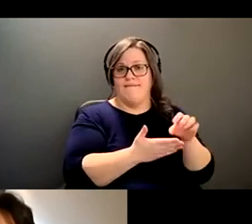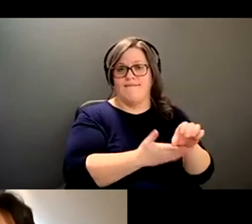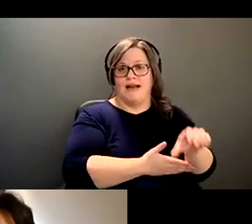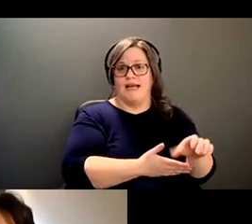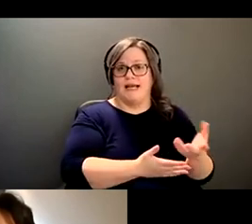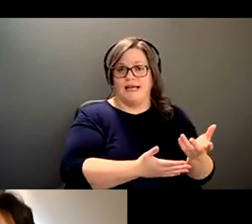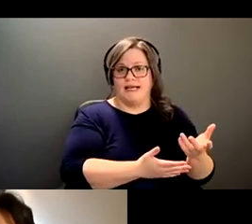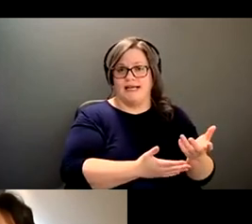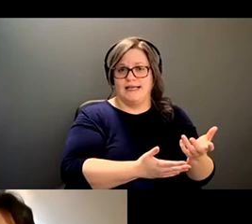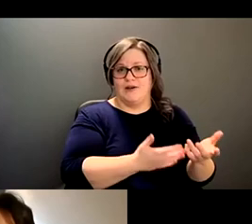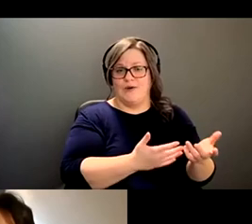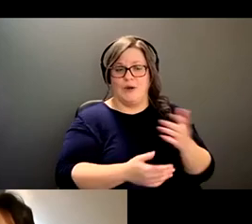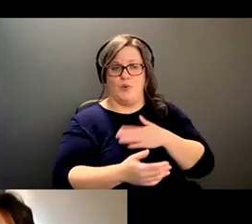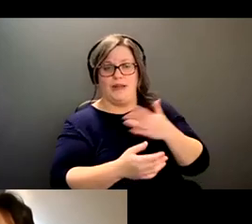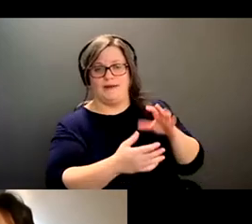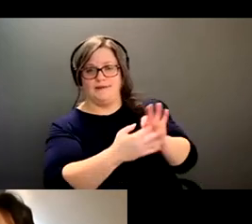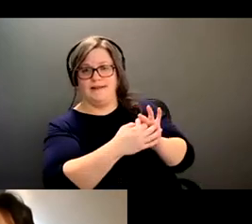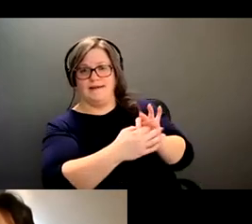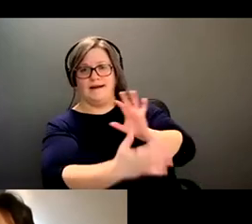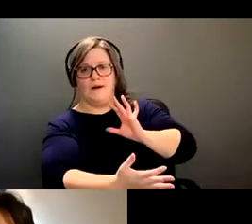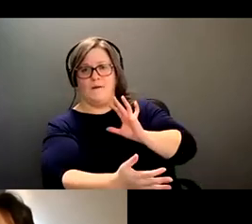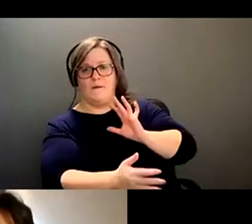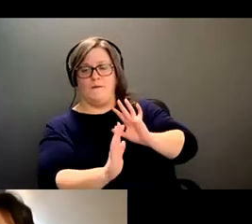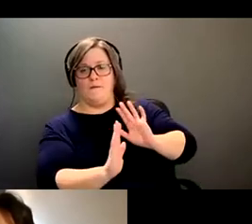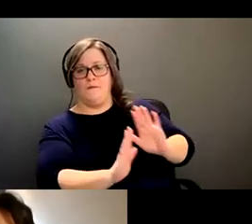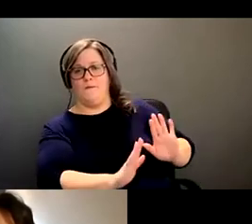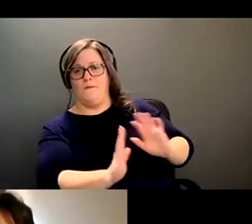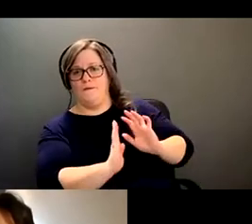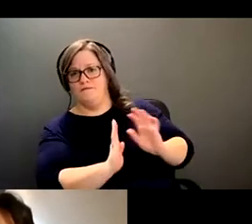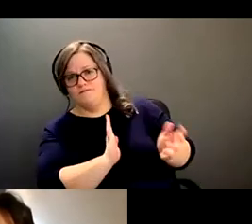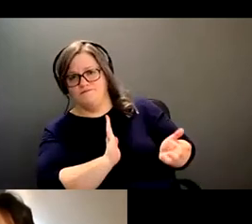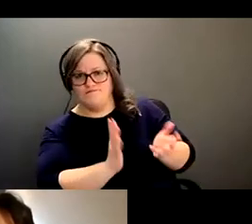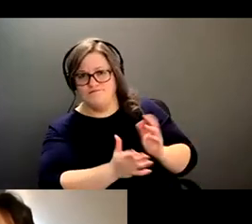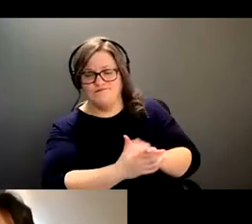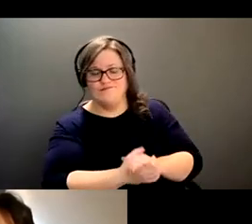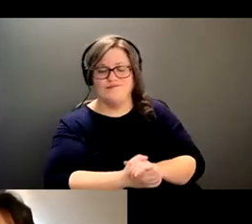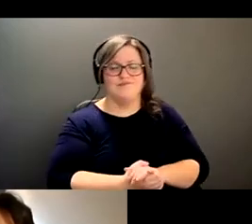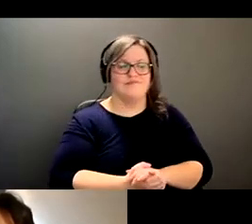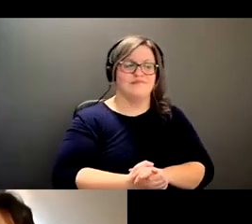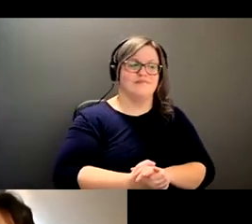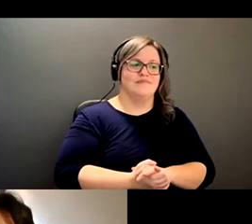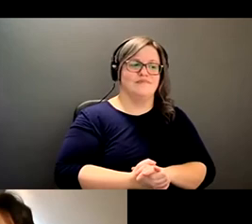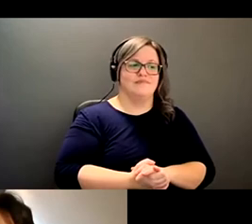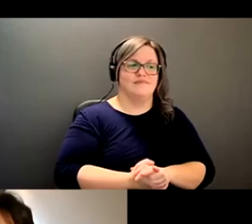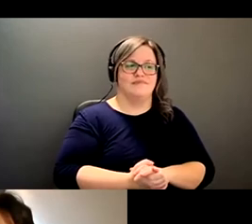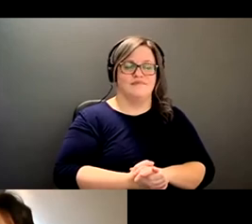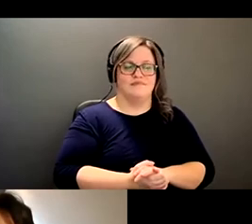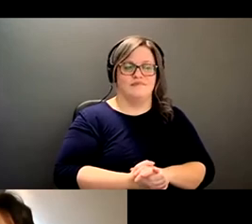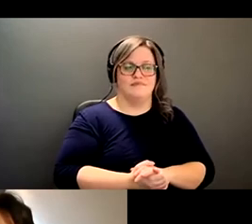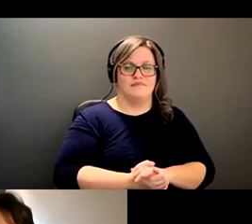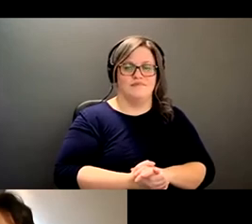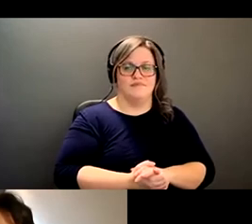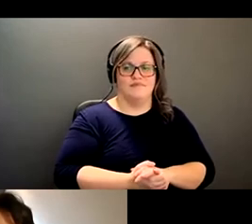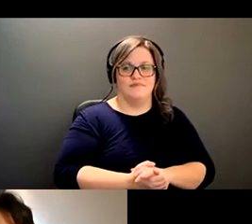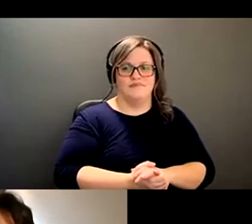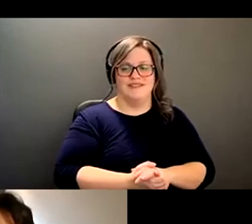yeah, like the, yeah, people that fund in that way and that aren't supporting